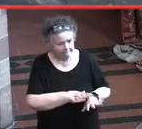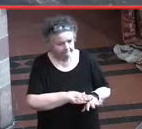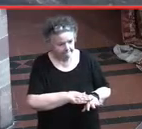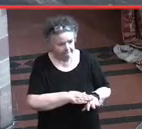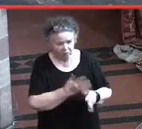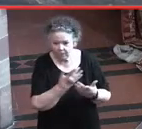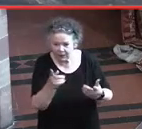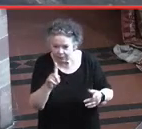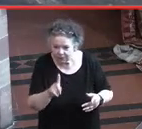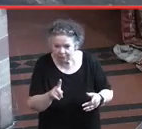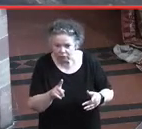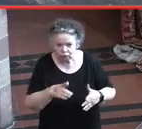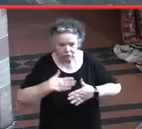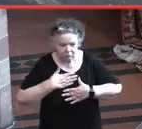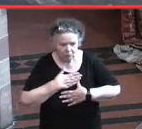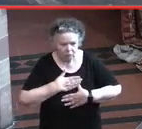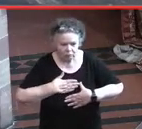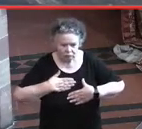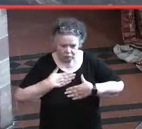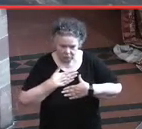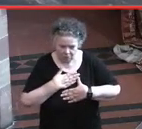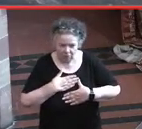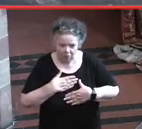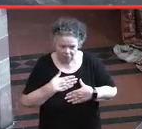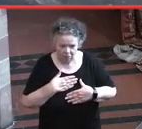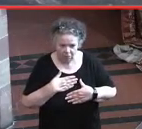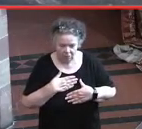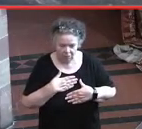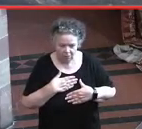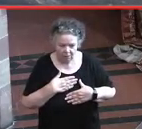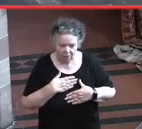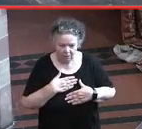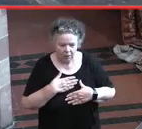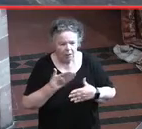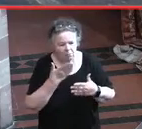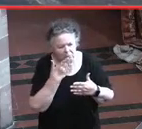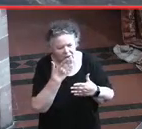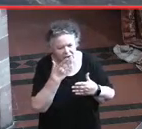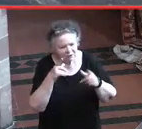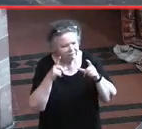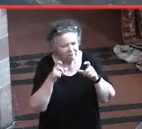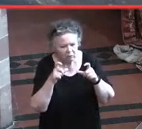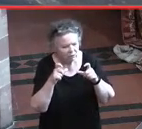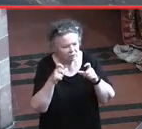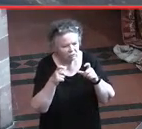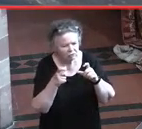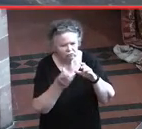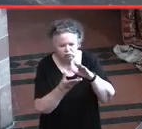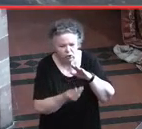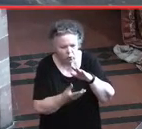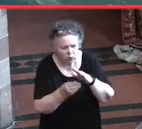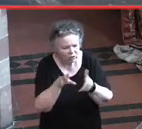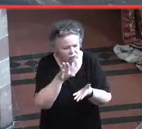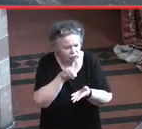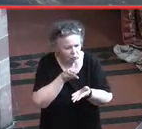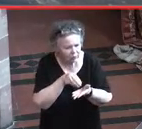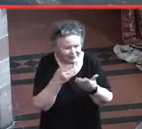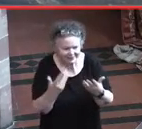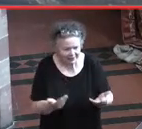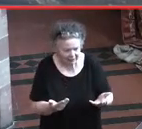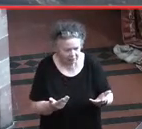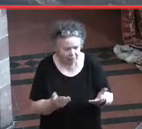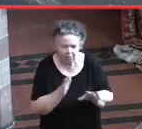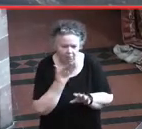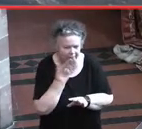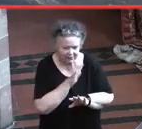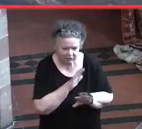many people. We ask you that you don't take any photos or recordings during the service. It is being live